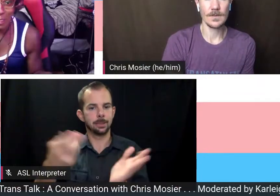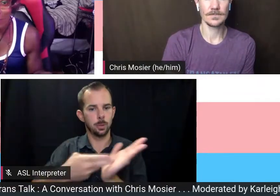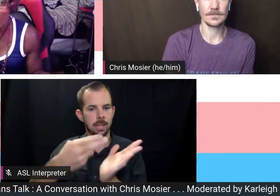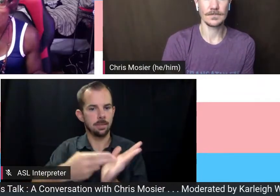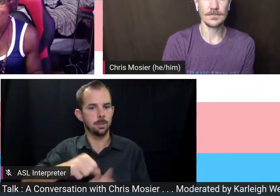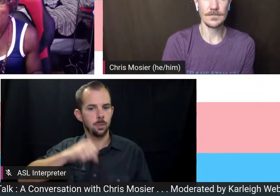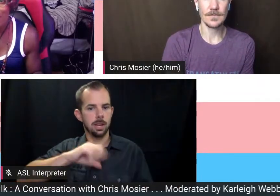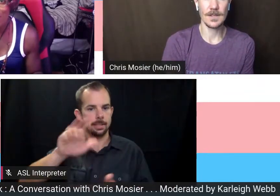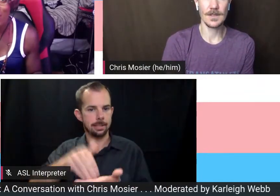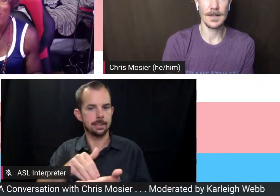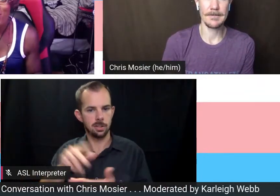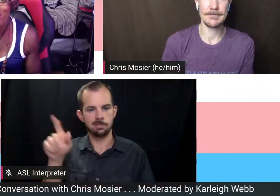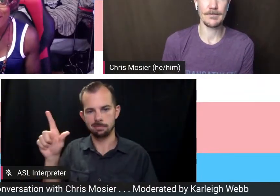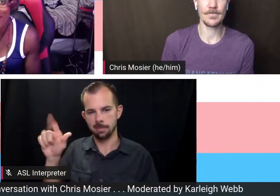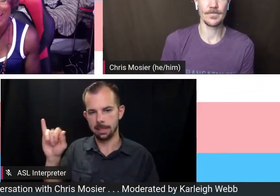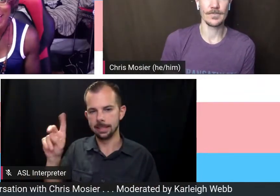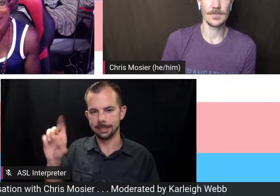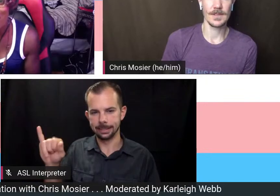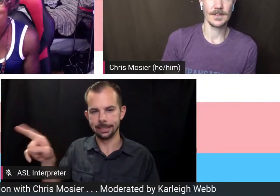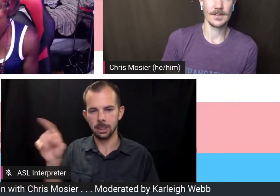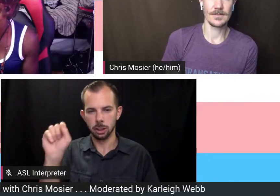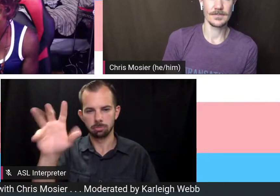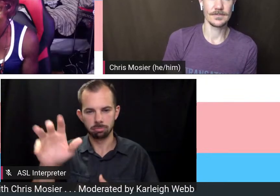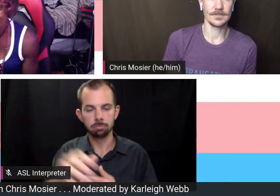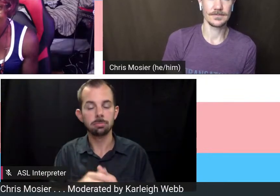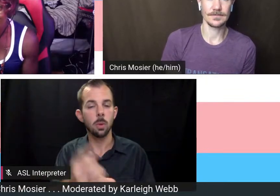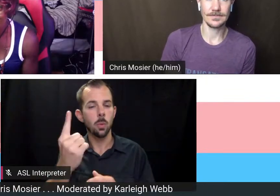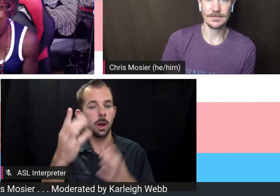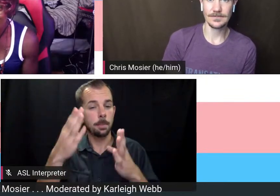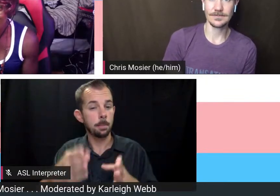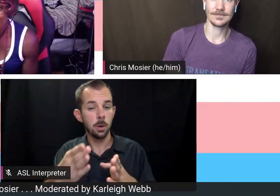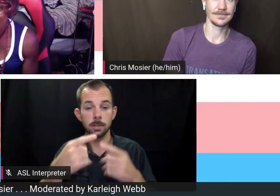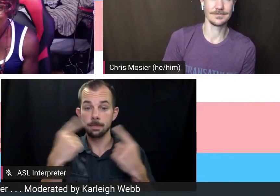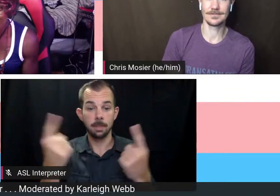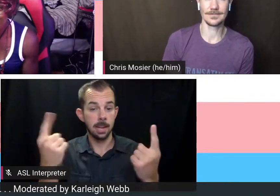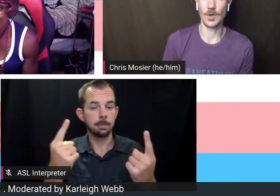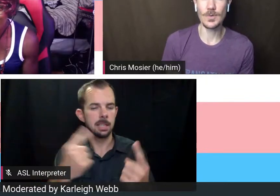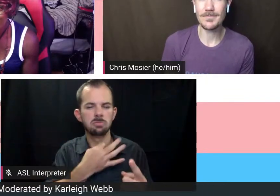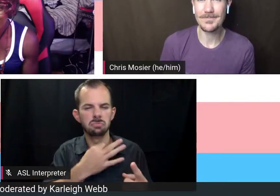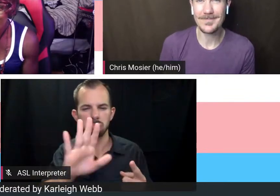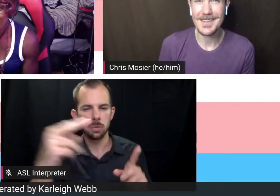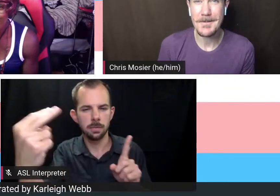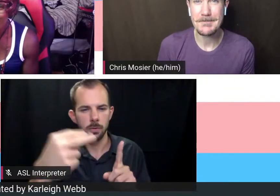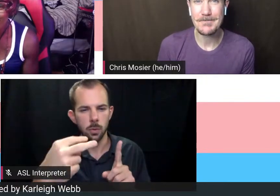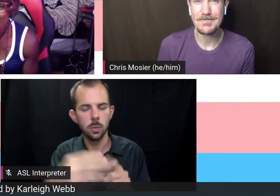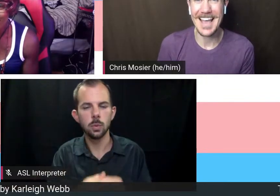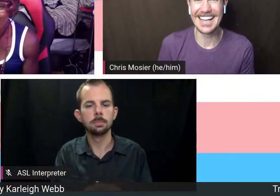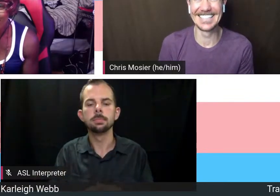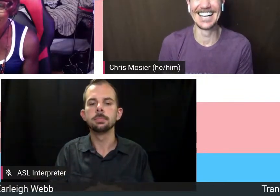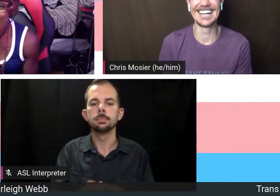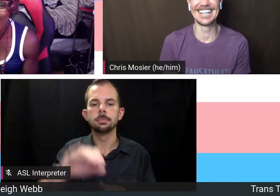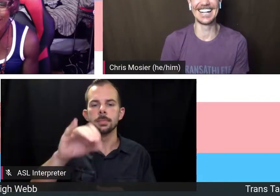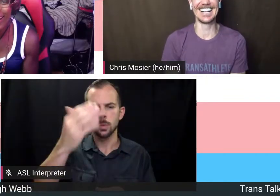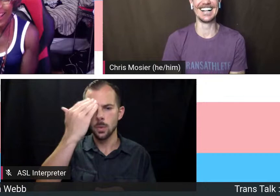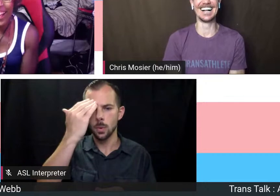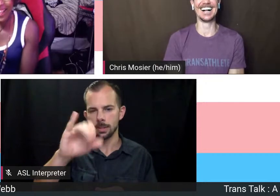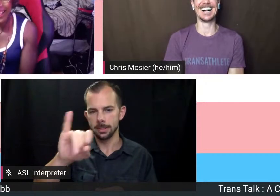Give me whatever comes to your mind. J.K. Rowling. Who?